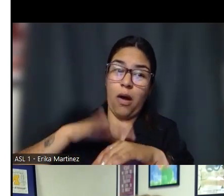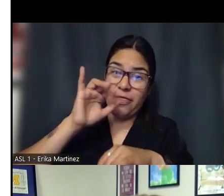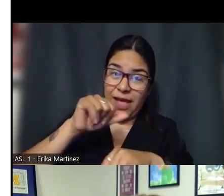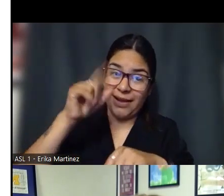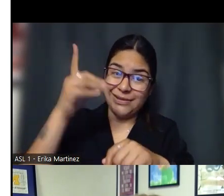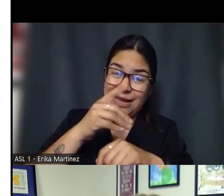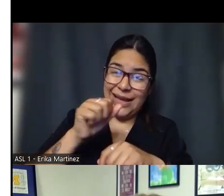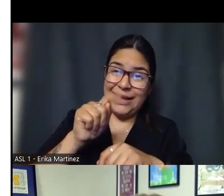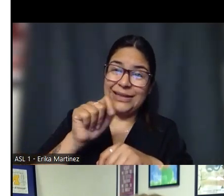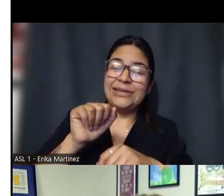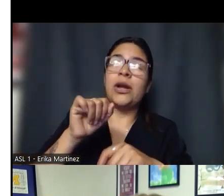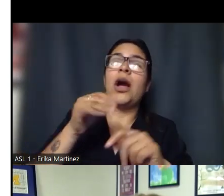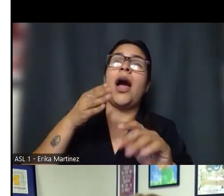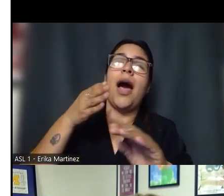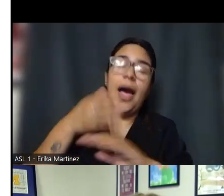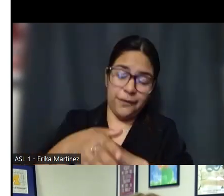that starts